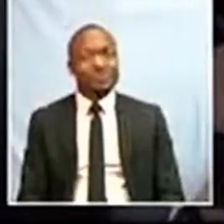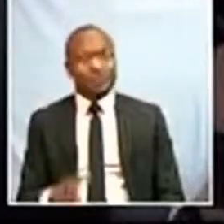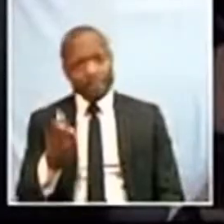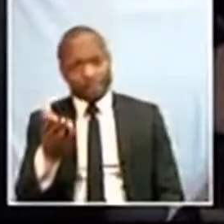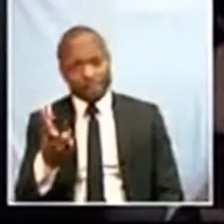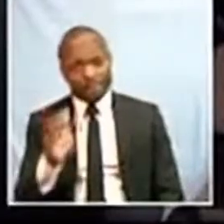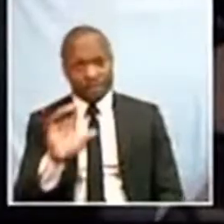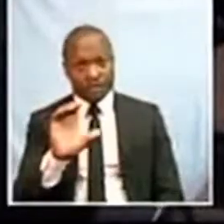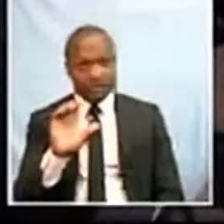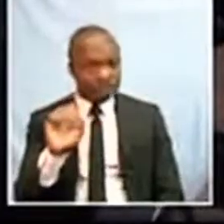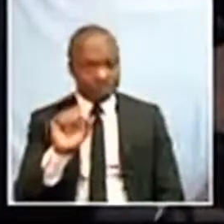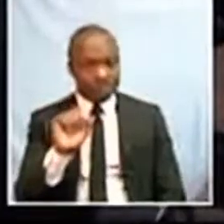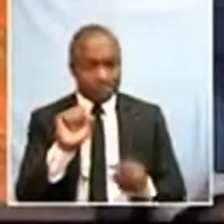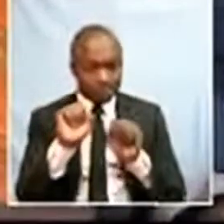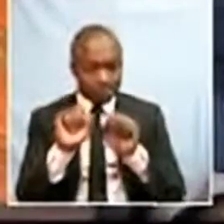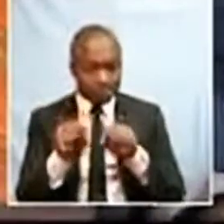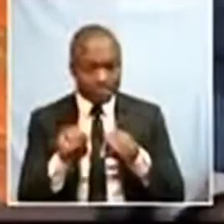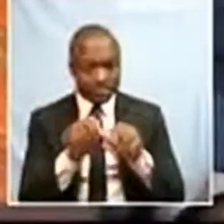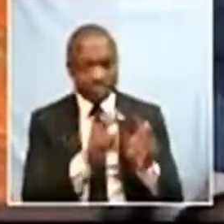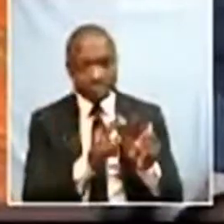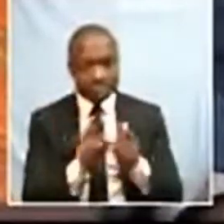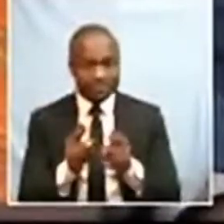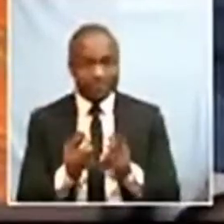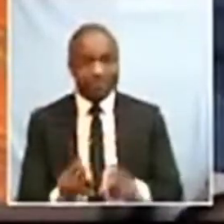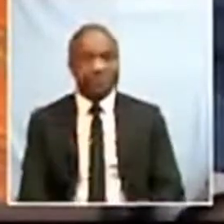Yes, CS, you may respond.